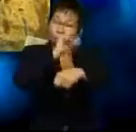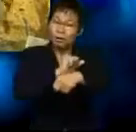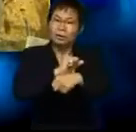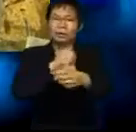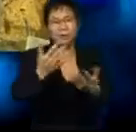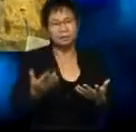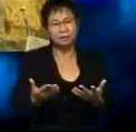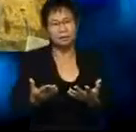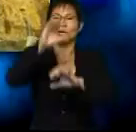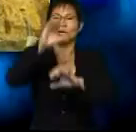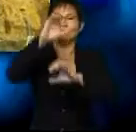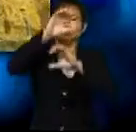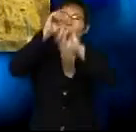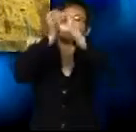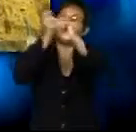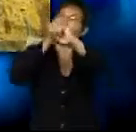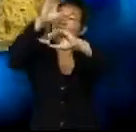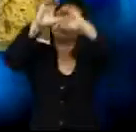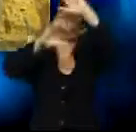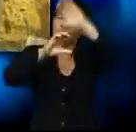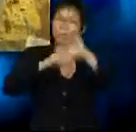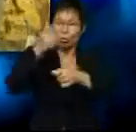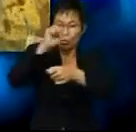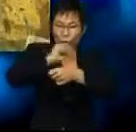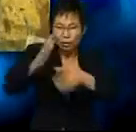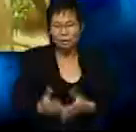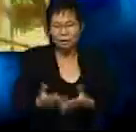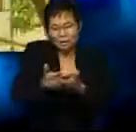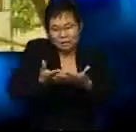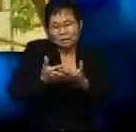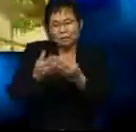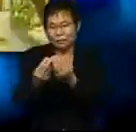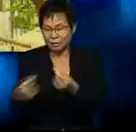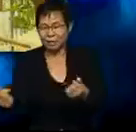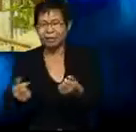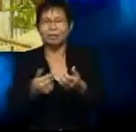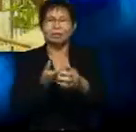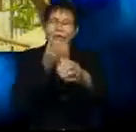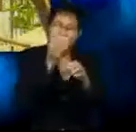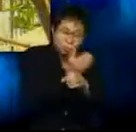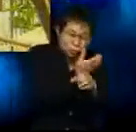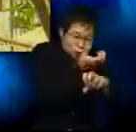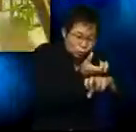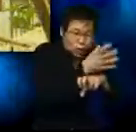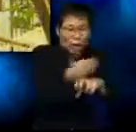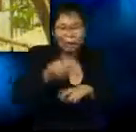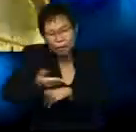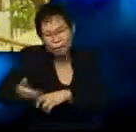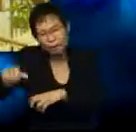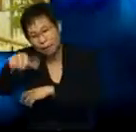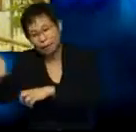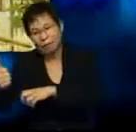such as the construction site, workers sieve sand to separate small stones and other